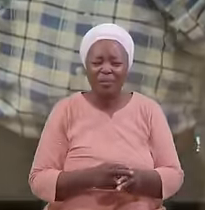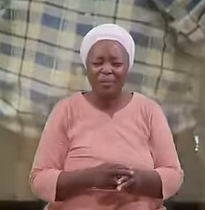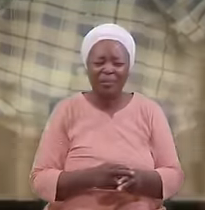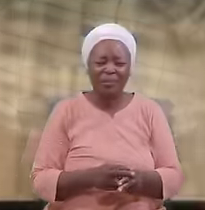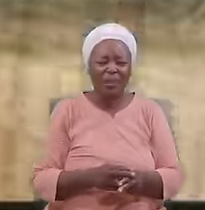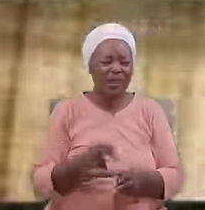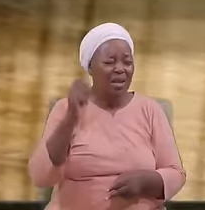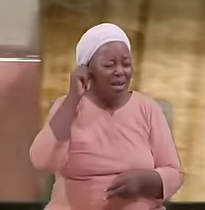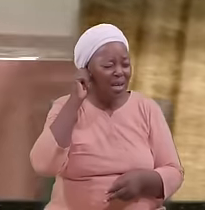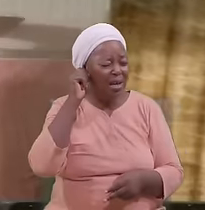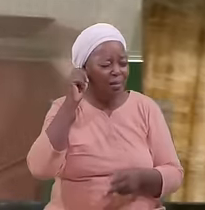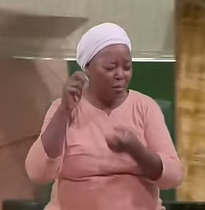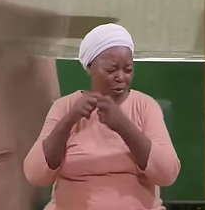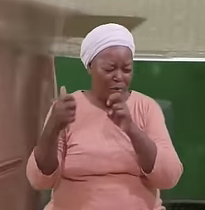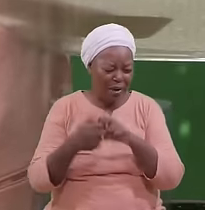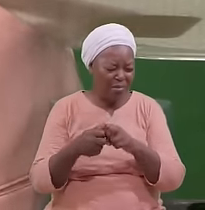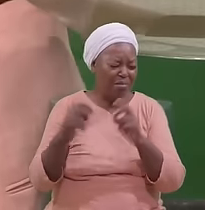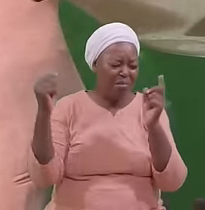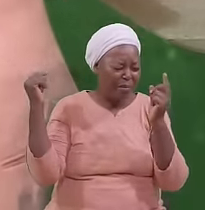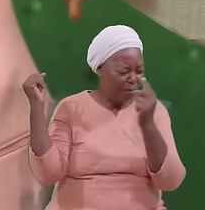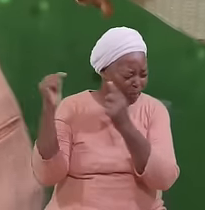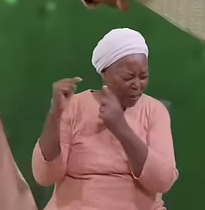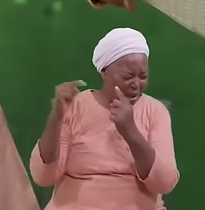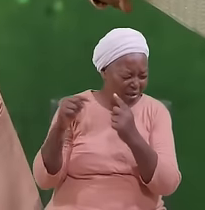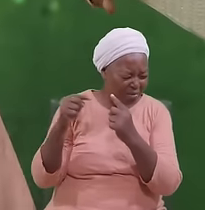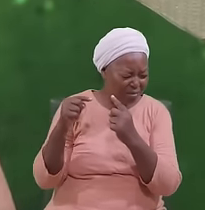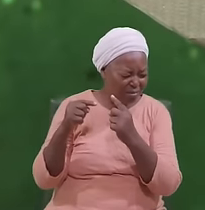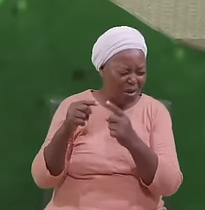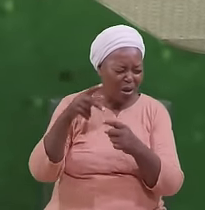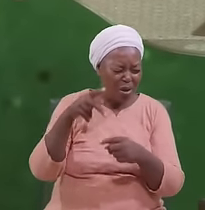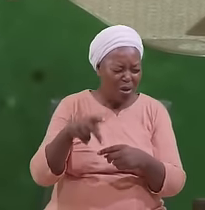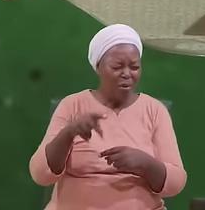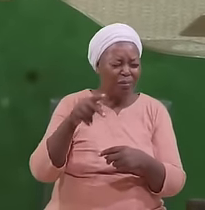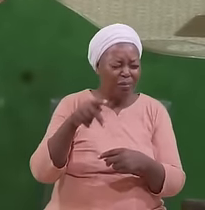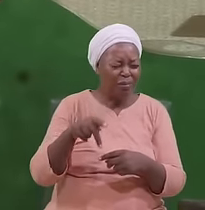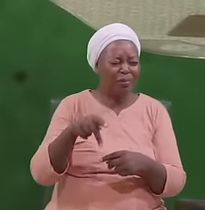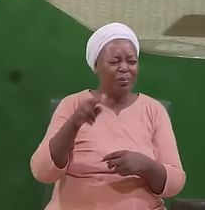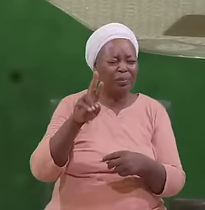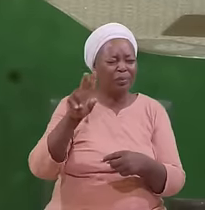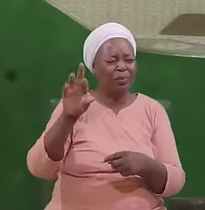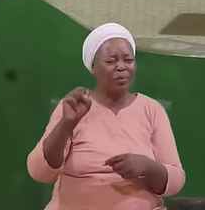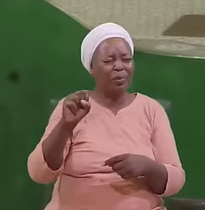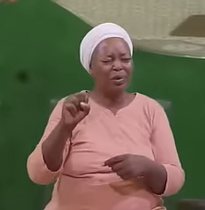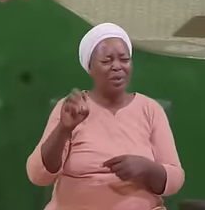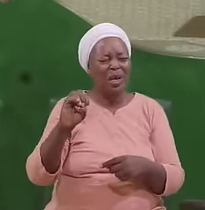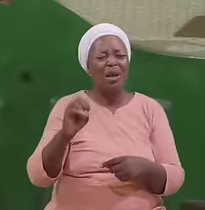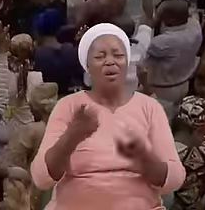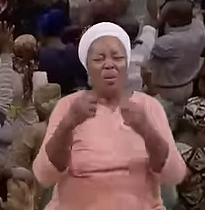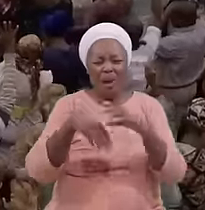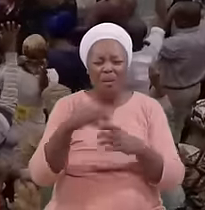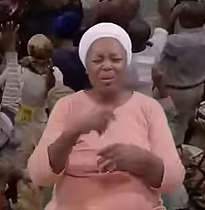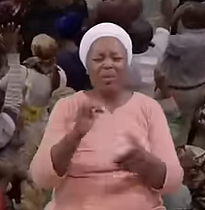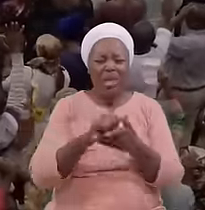Ear problem, pain, pus coming out, that pus dry up now